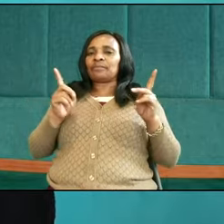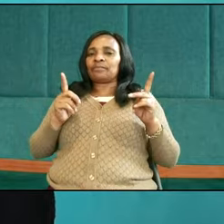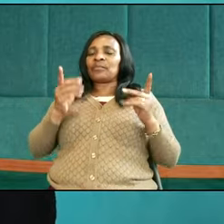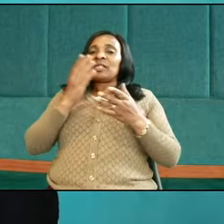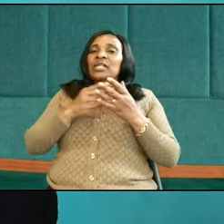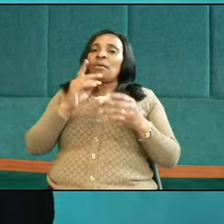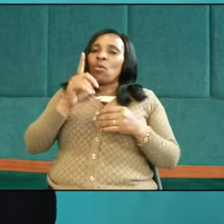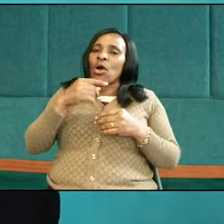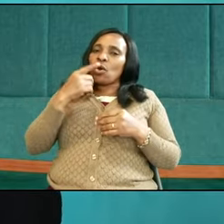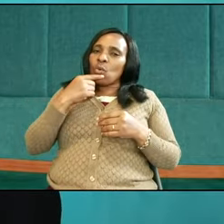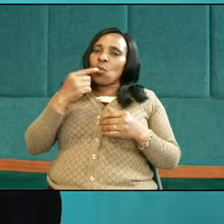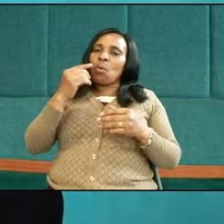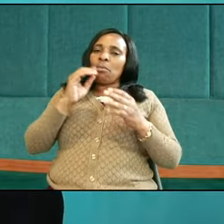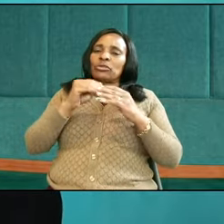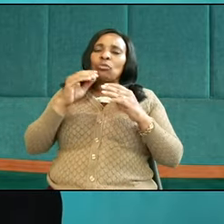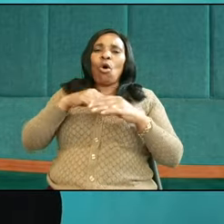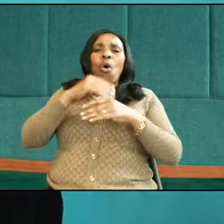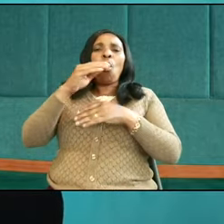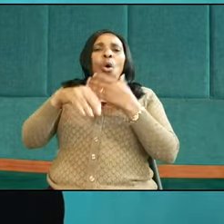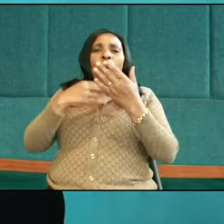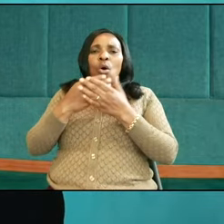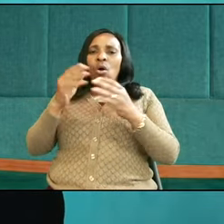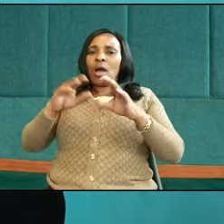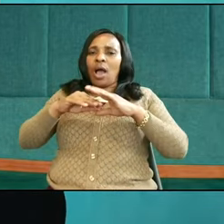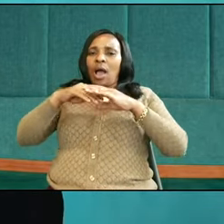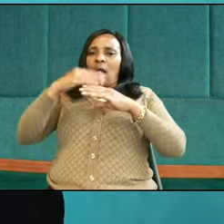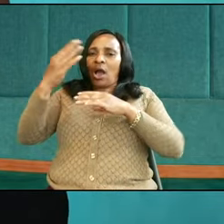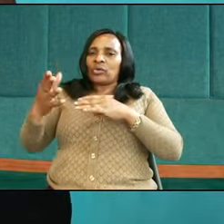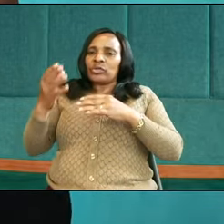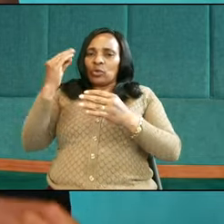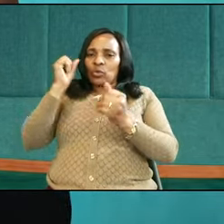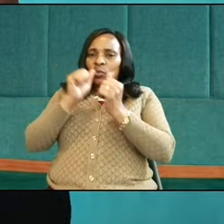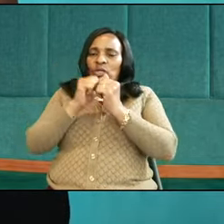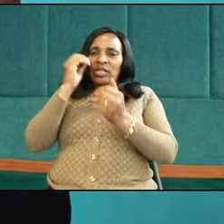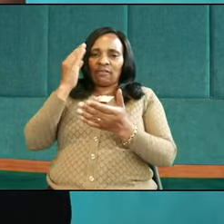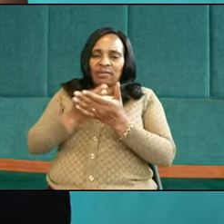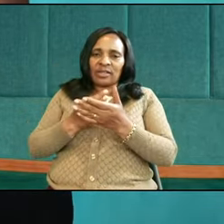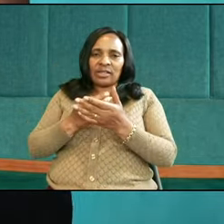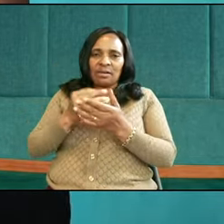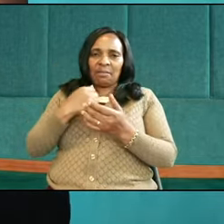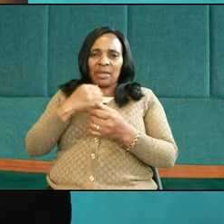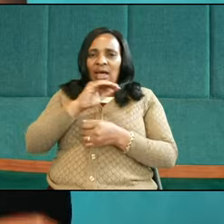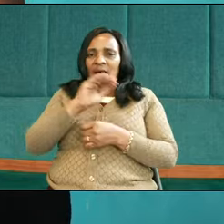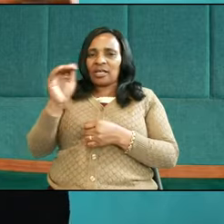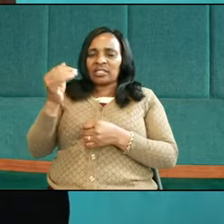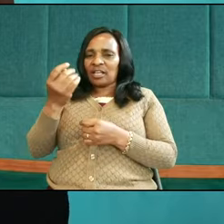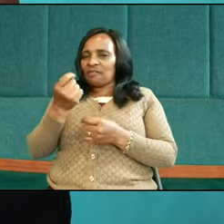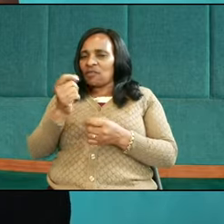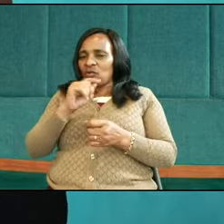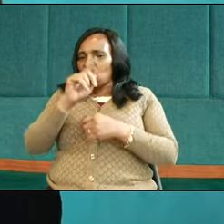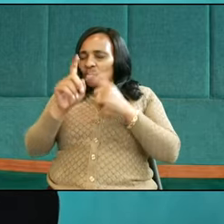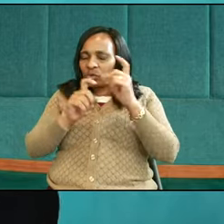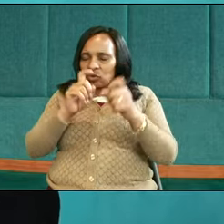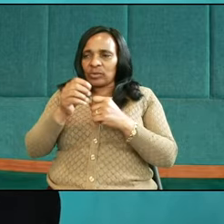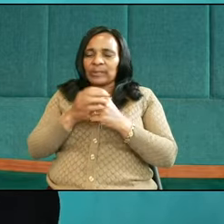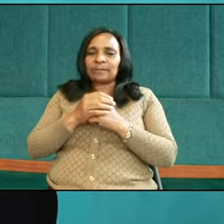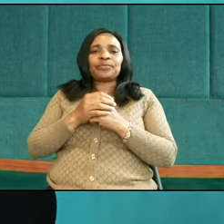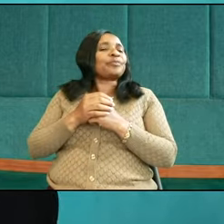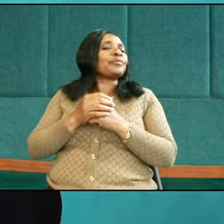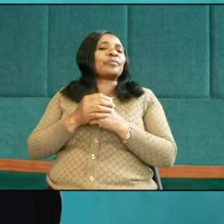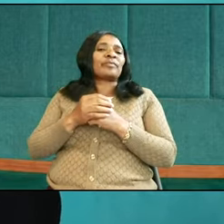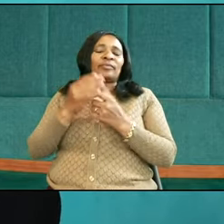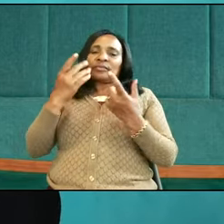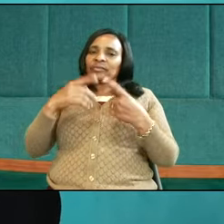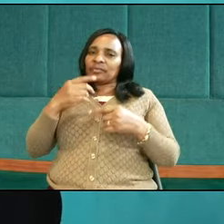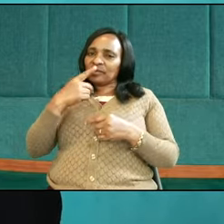Someone who would actually be all out with their faith. Mm-hmm. Now, I'd like to ask you like a few questions to tie this in. Yeah. So let's